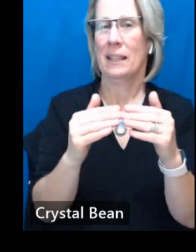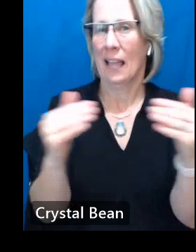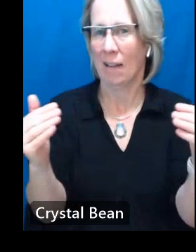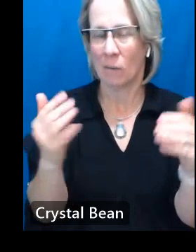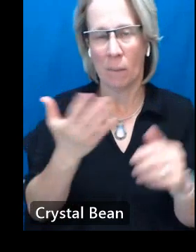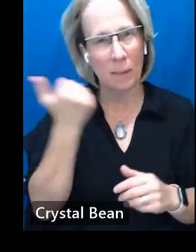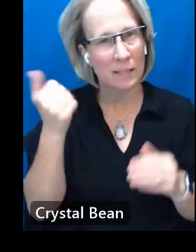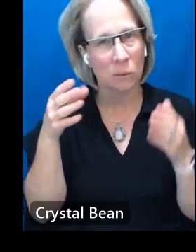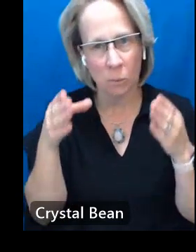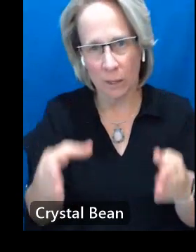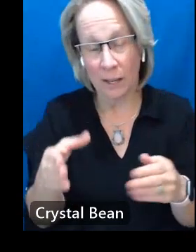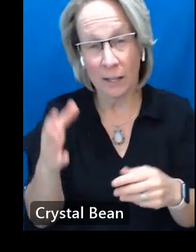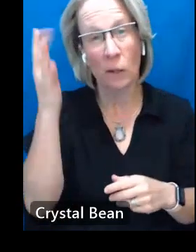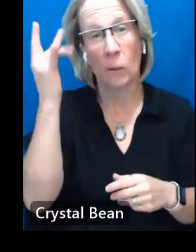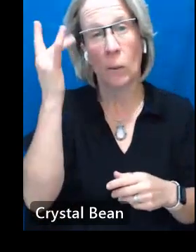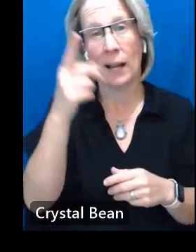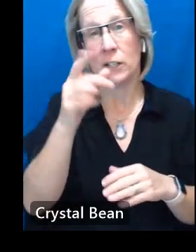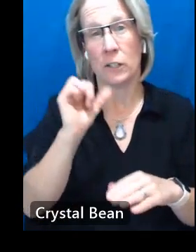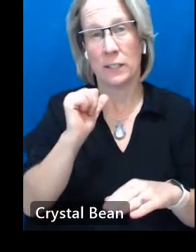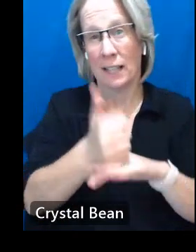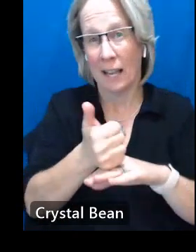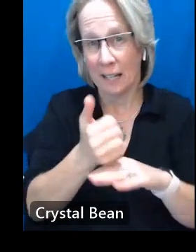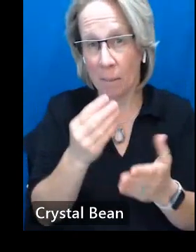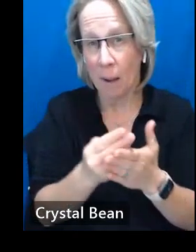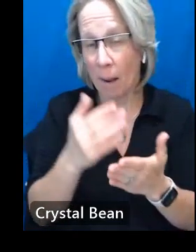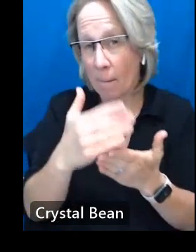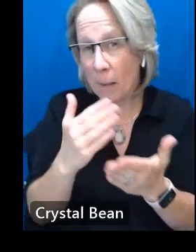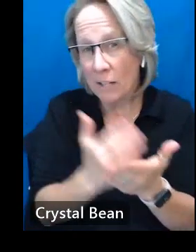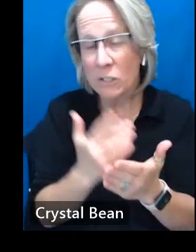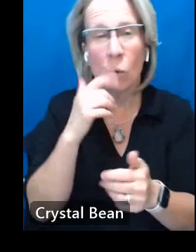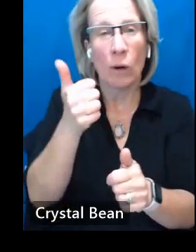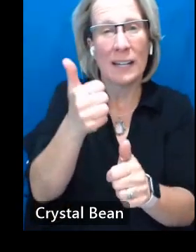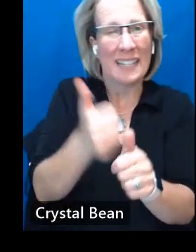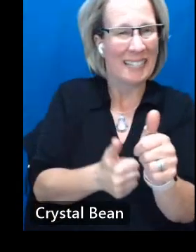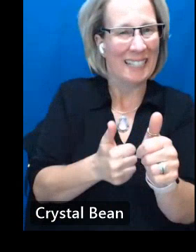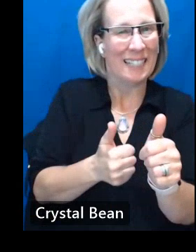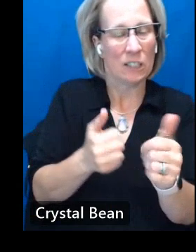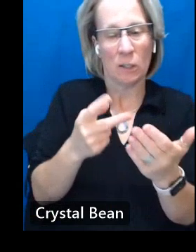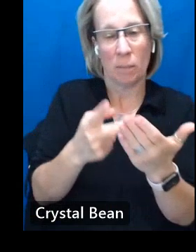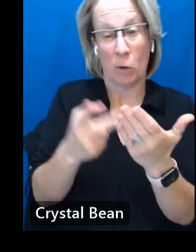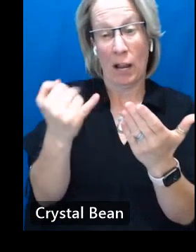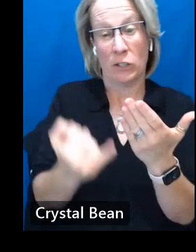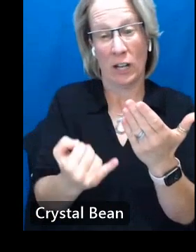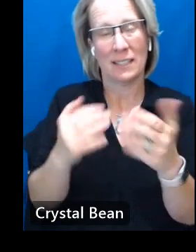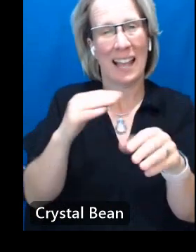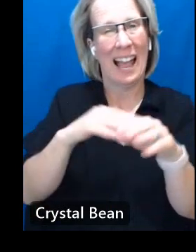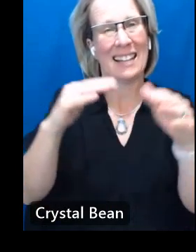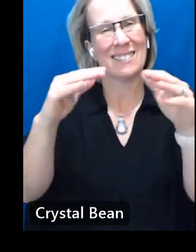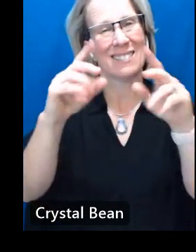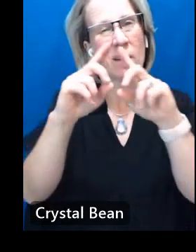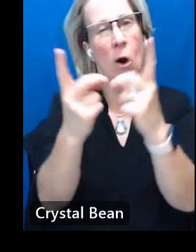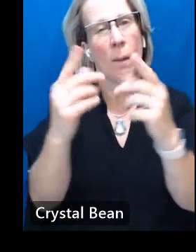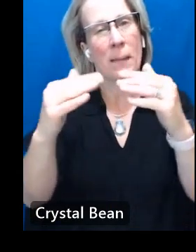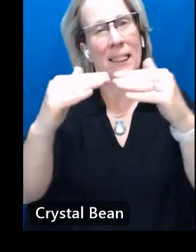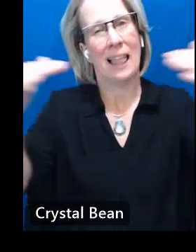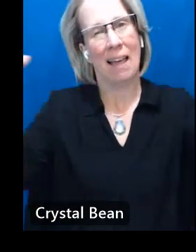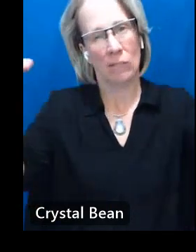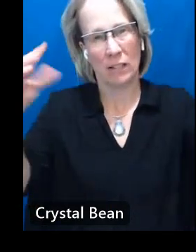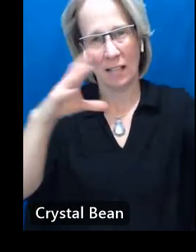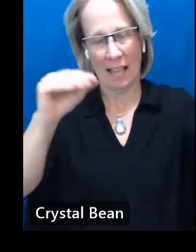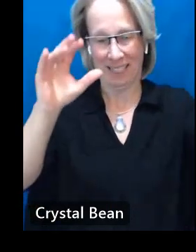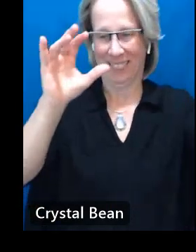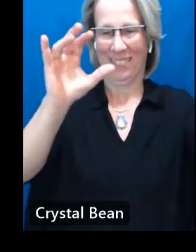a budget for each project at the department level, and that controls the budget for that